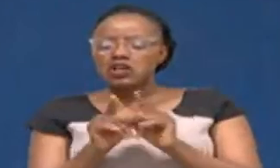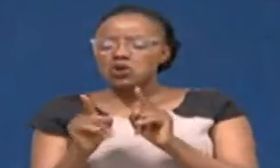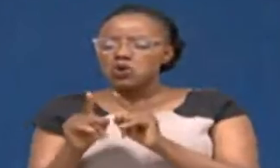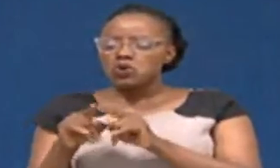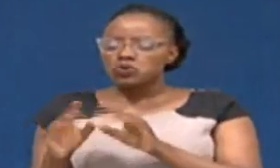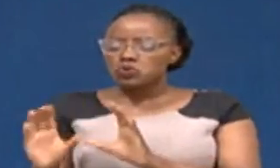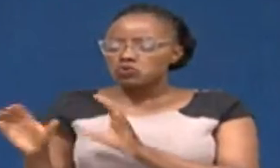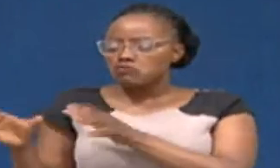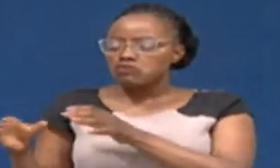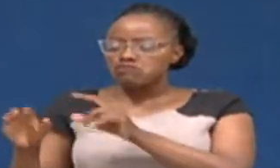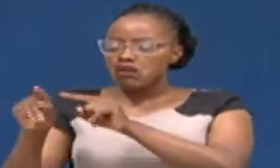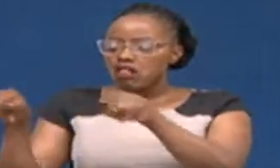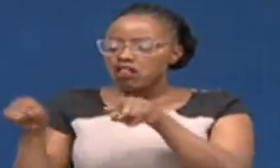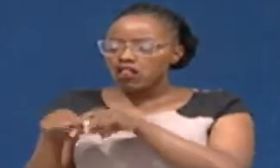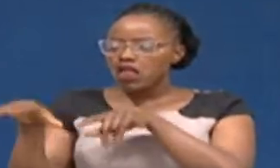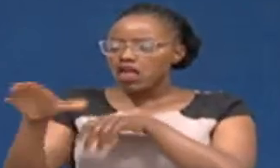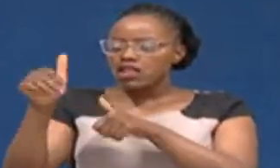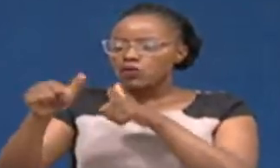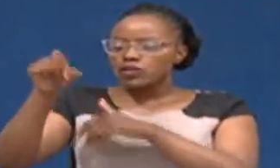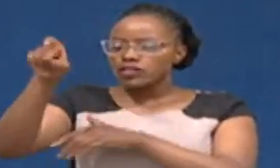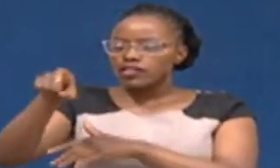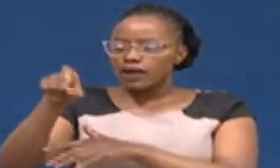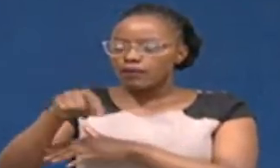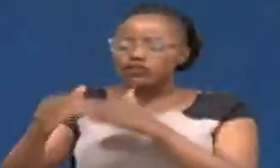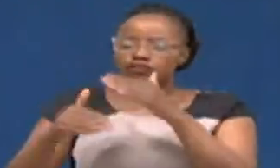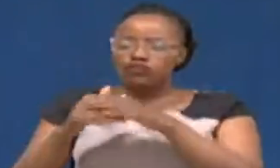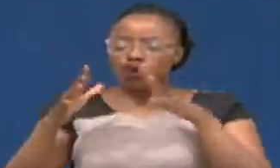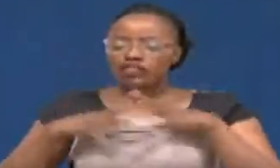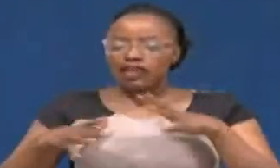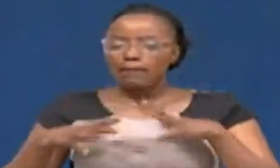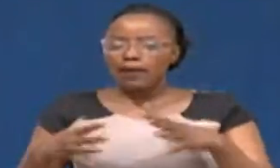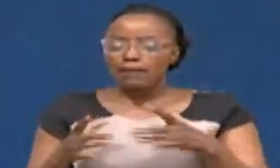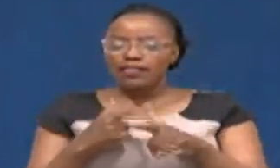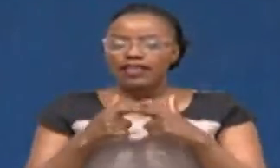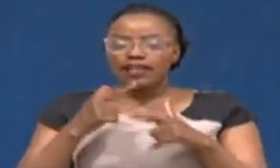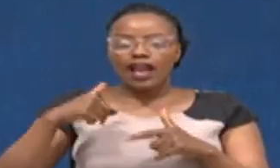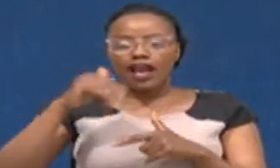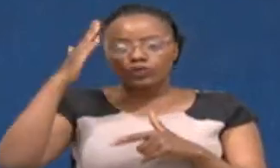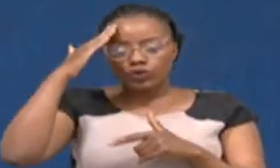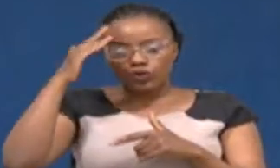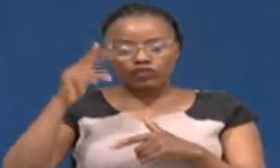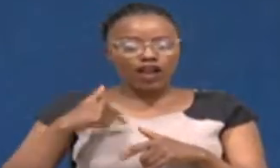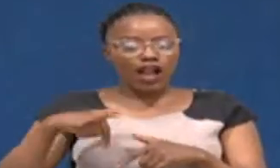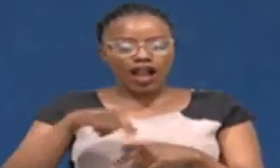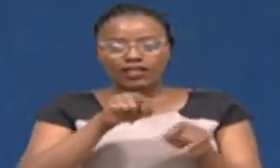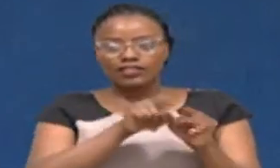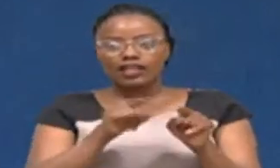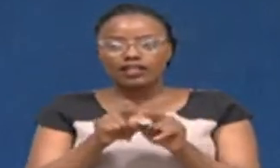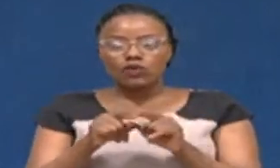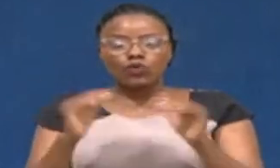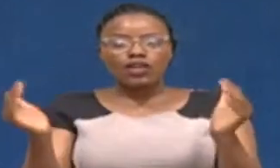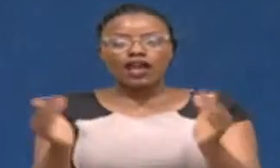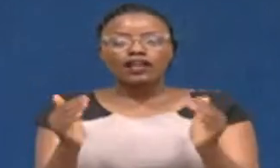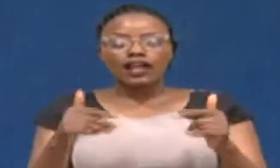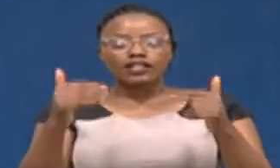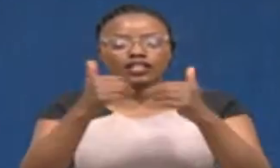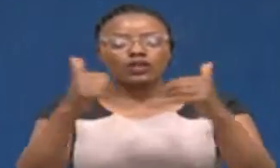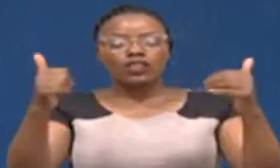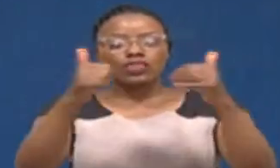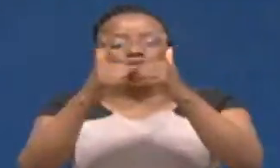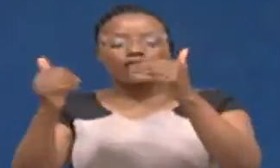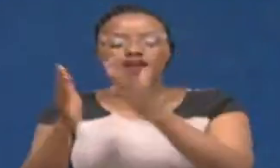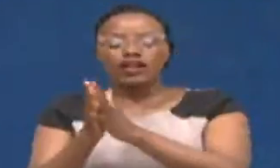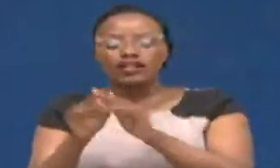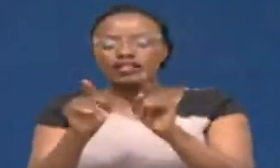off areas that are supposed to be for everybody, then we know that we are entrenching divisions. Yeah. And those